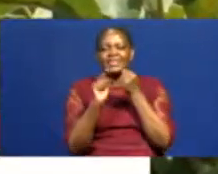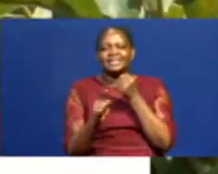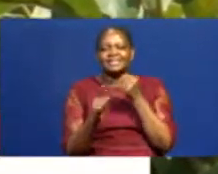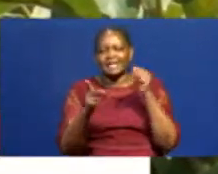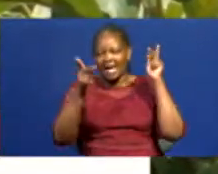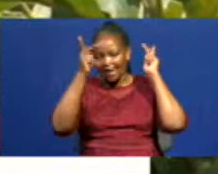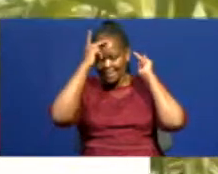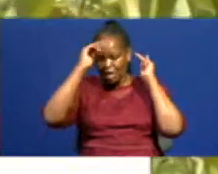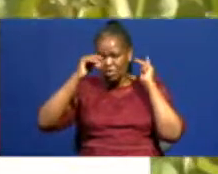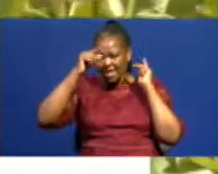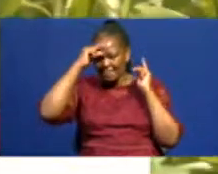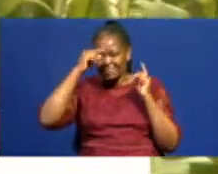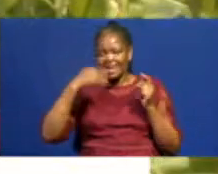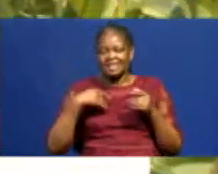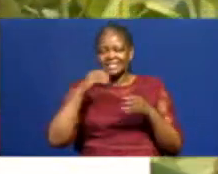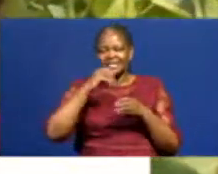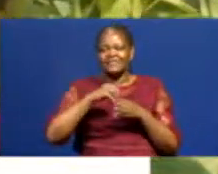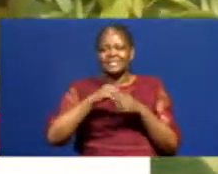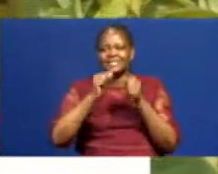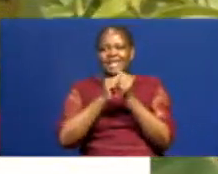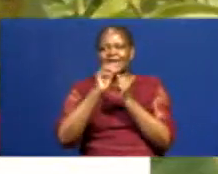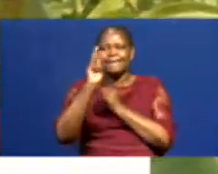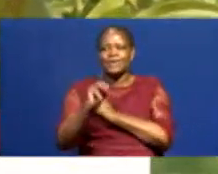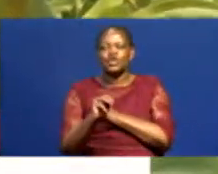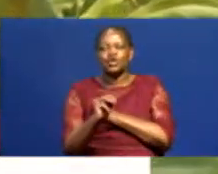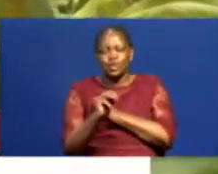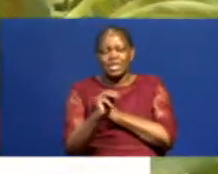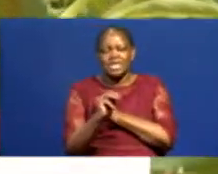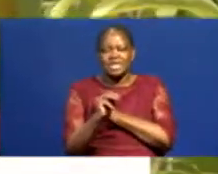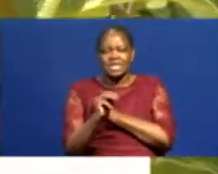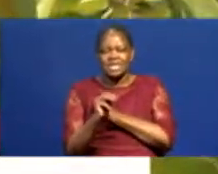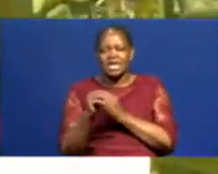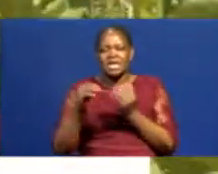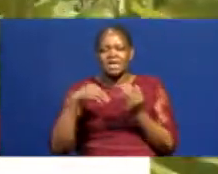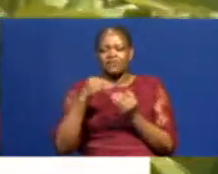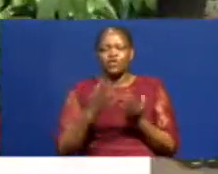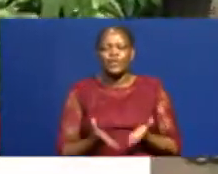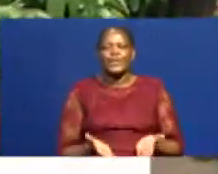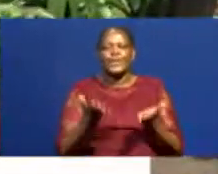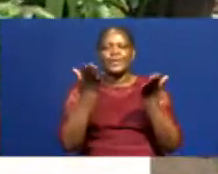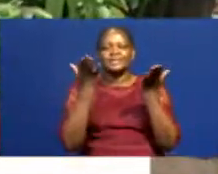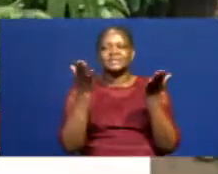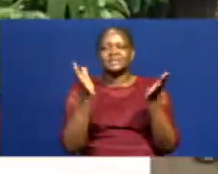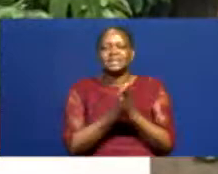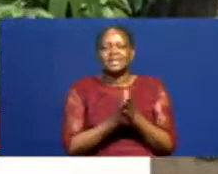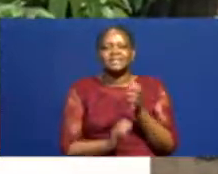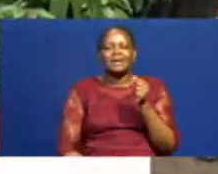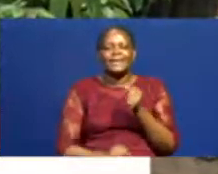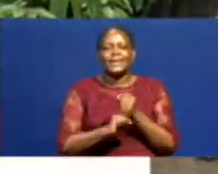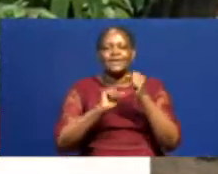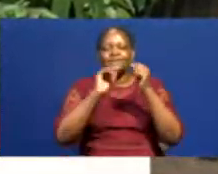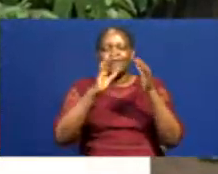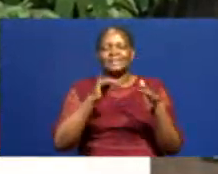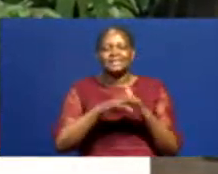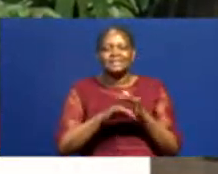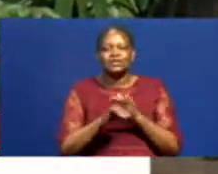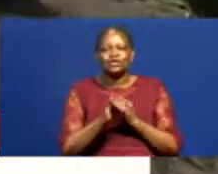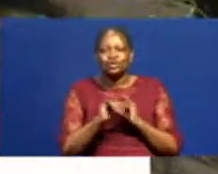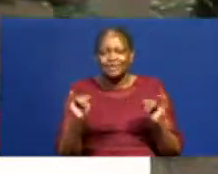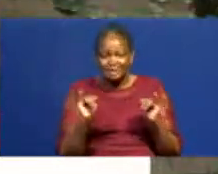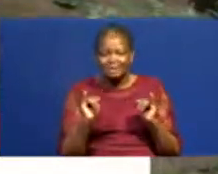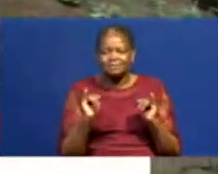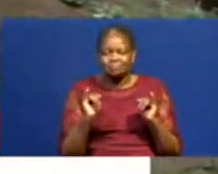Kakamega County government has invested 10 million shillings in avocado promotion, and supporting farmers' access to clean